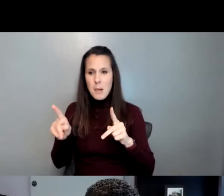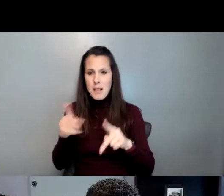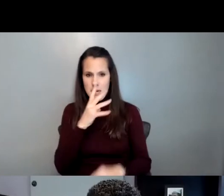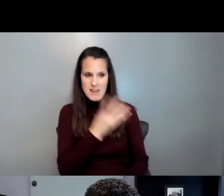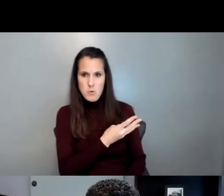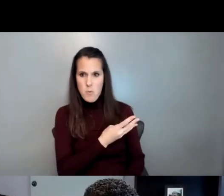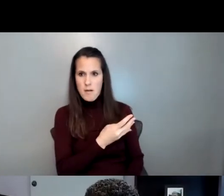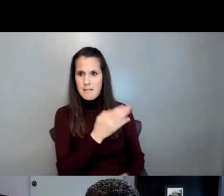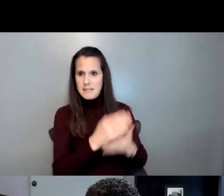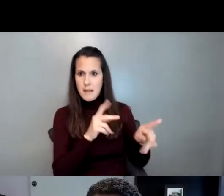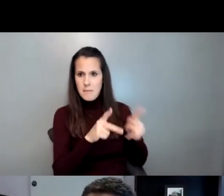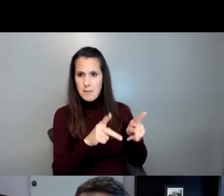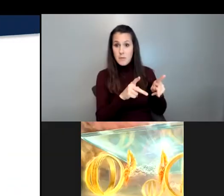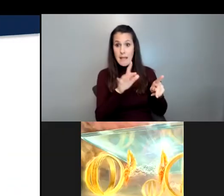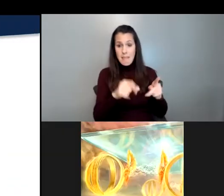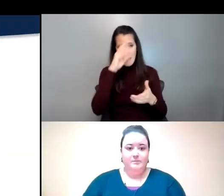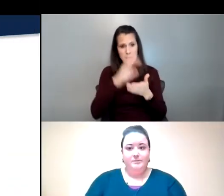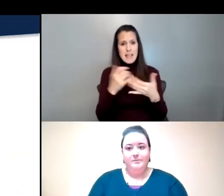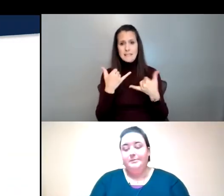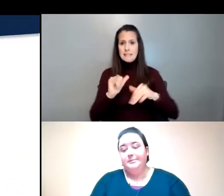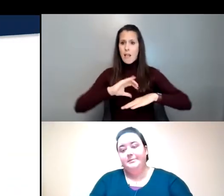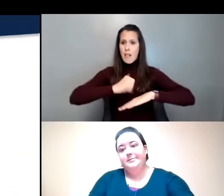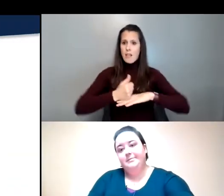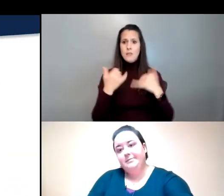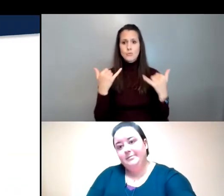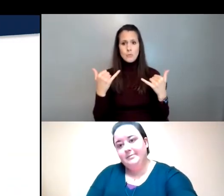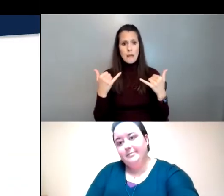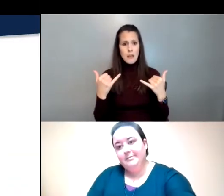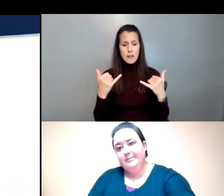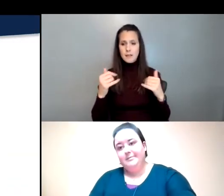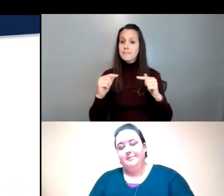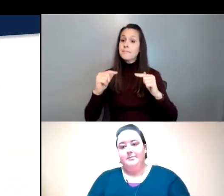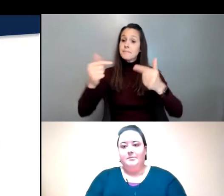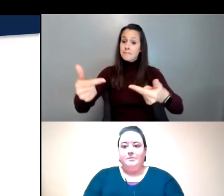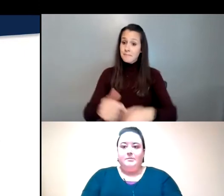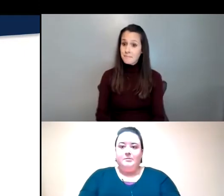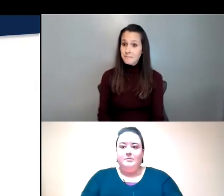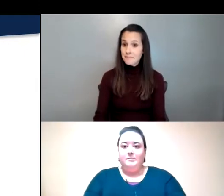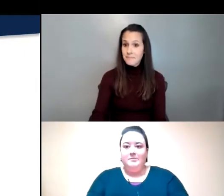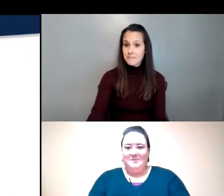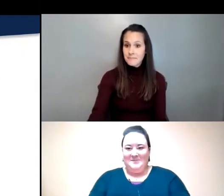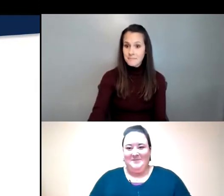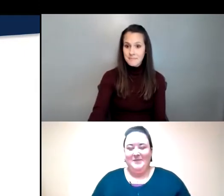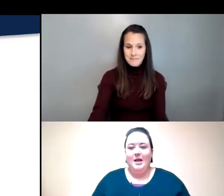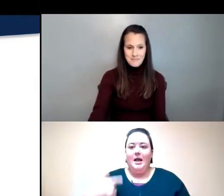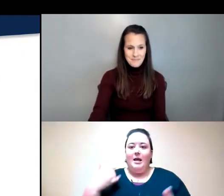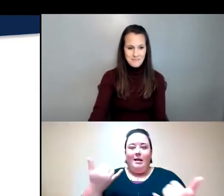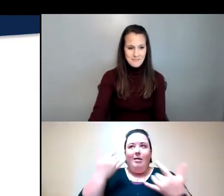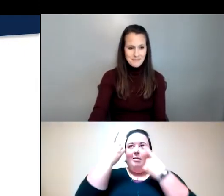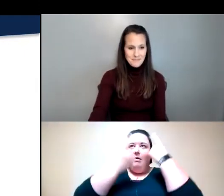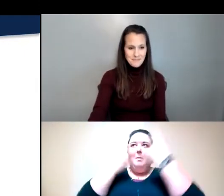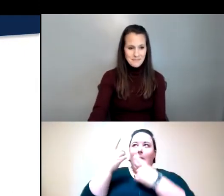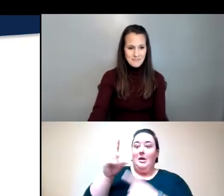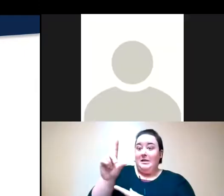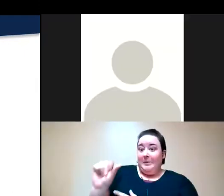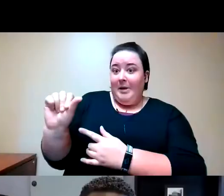belief that permeate into the things we do today. Now, if we think about disability, as I said earlier, our nation